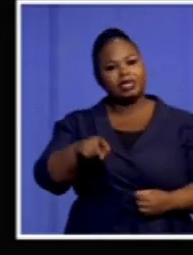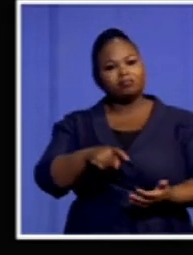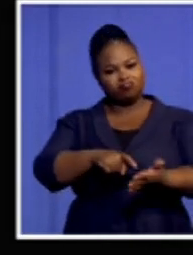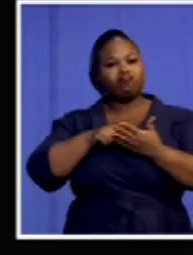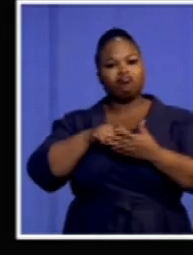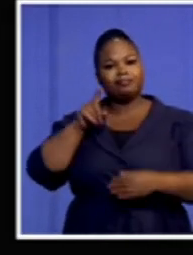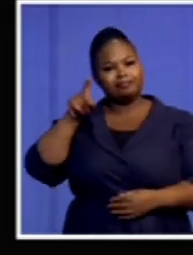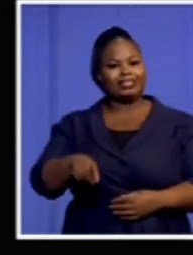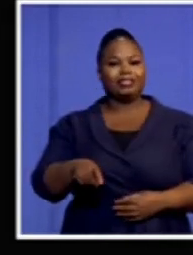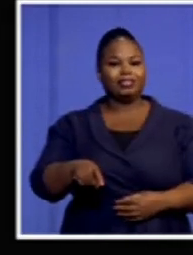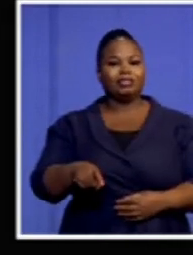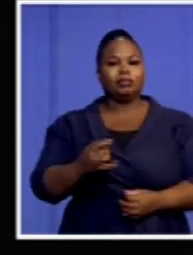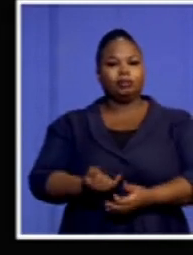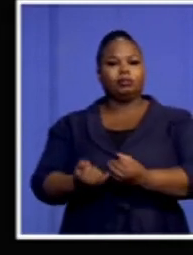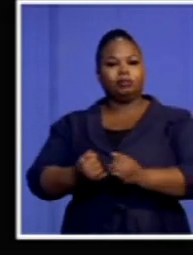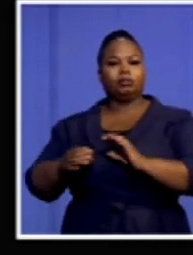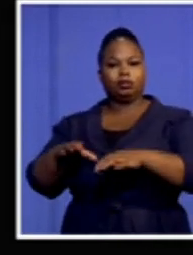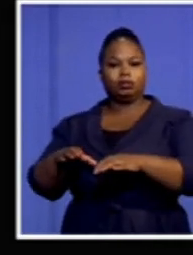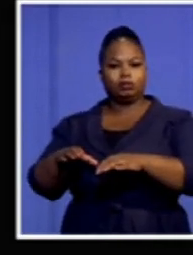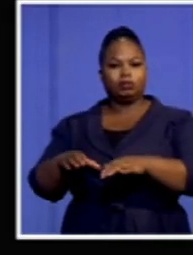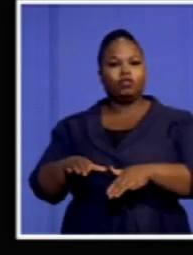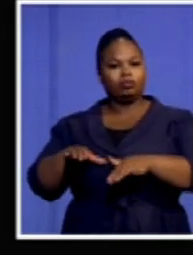isolation or quarantine, at least there is a due